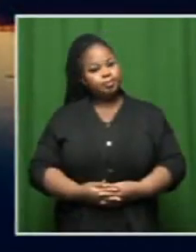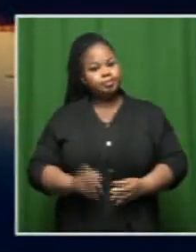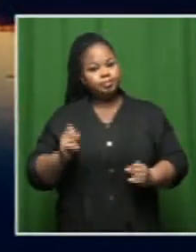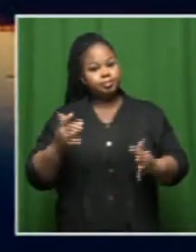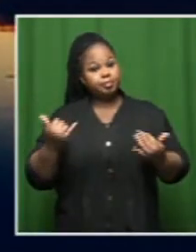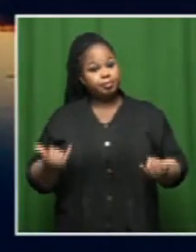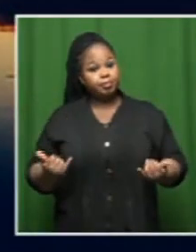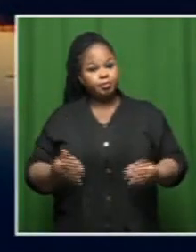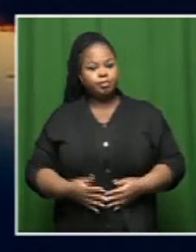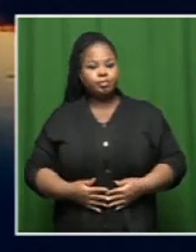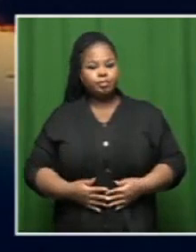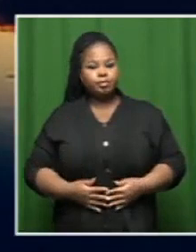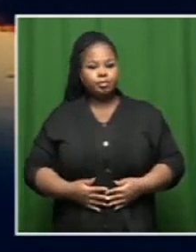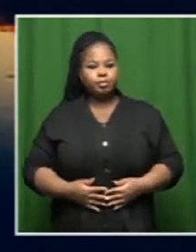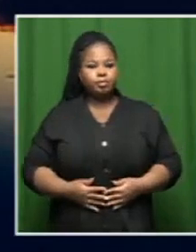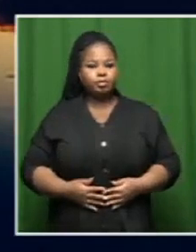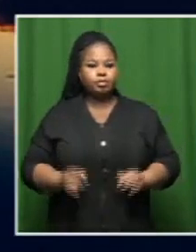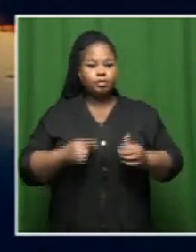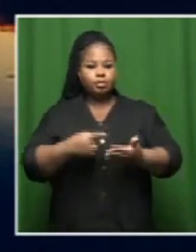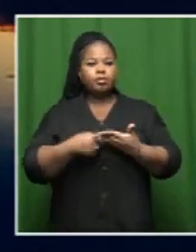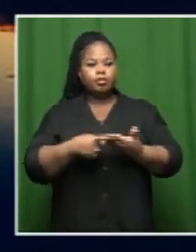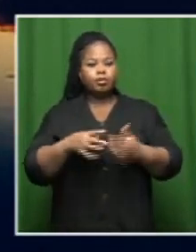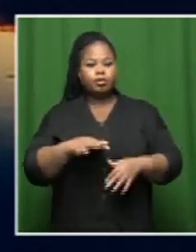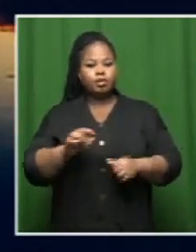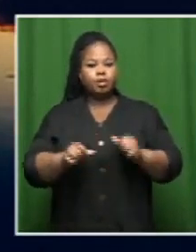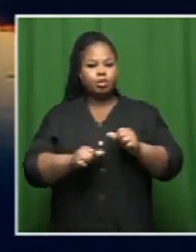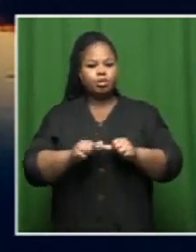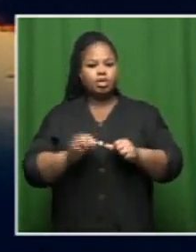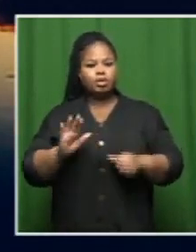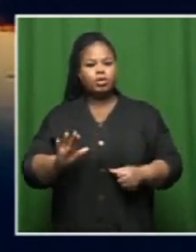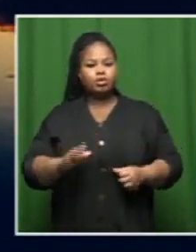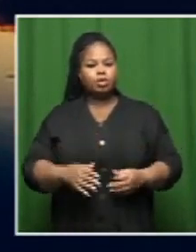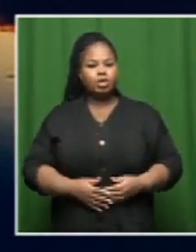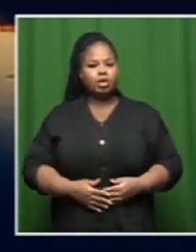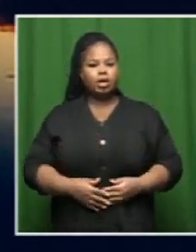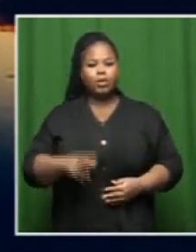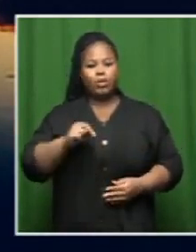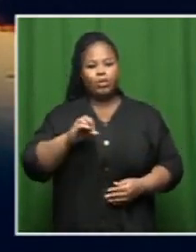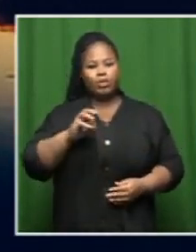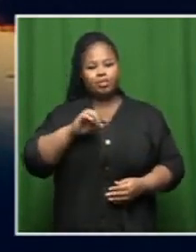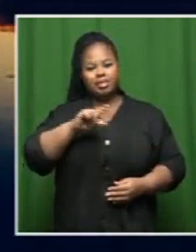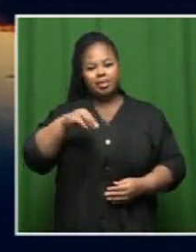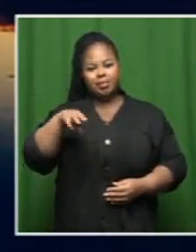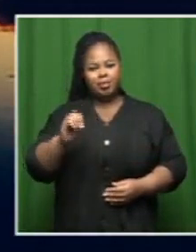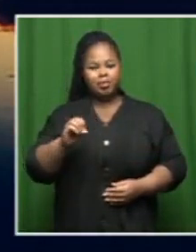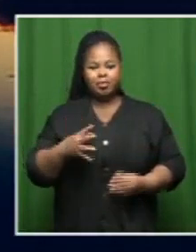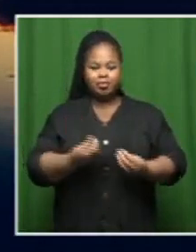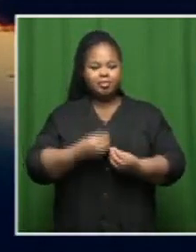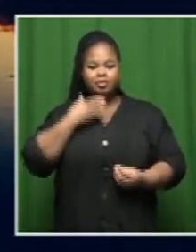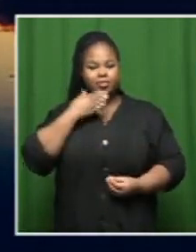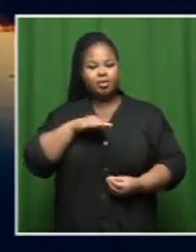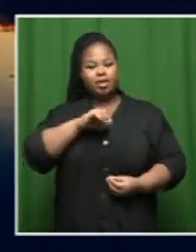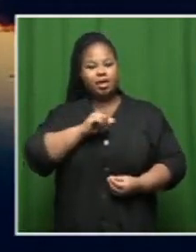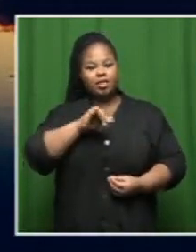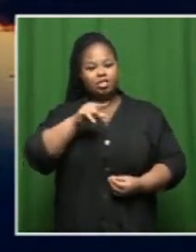Right, at this point, let's just conclude our conversation with Nomzamo and, of course, Aisha, and this